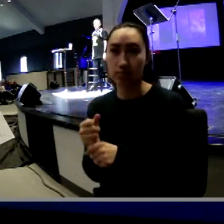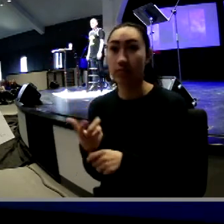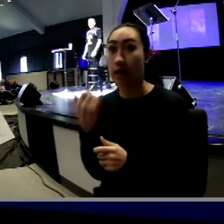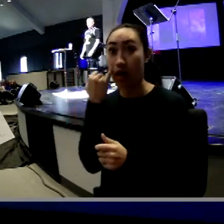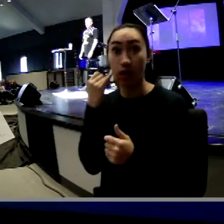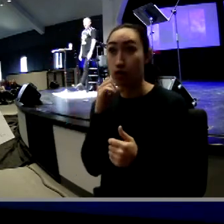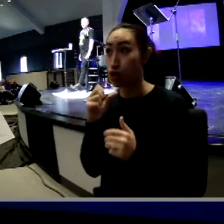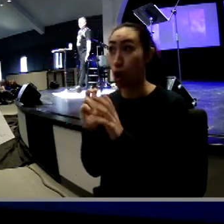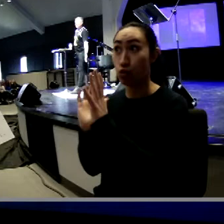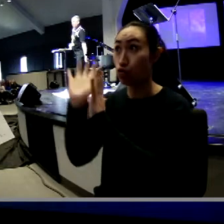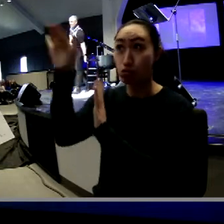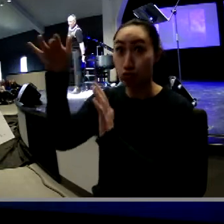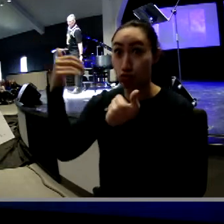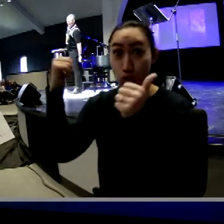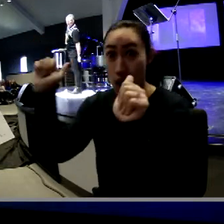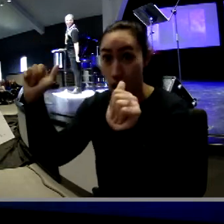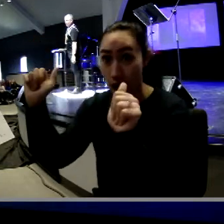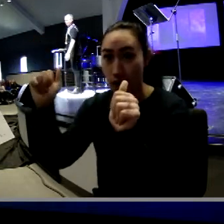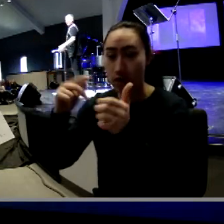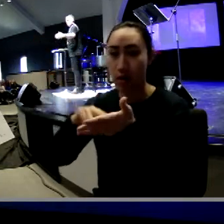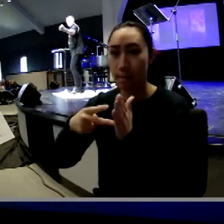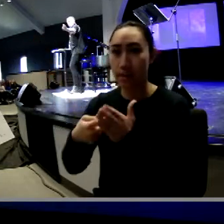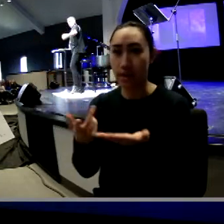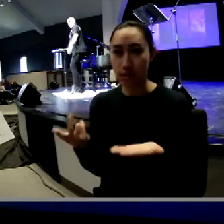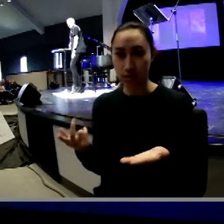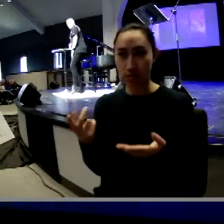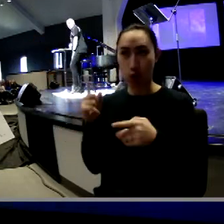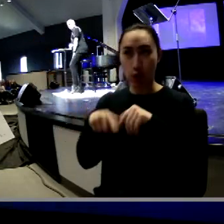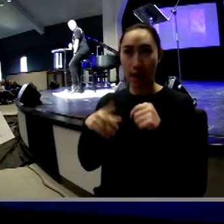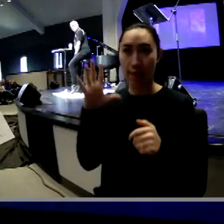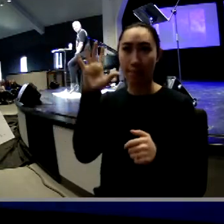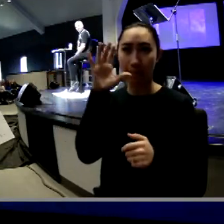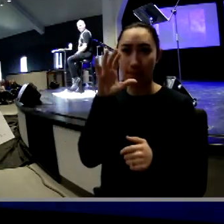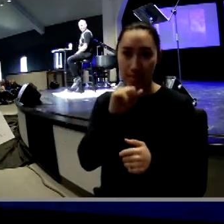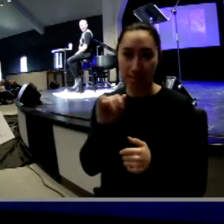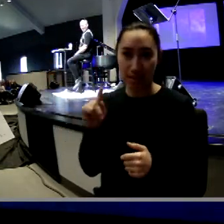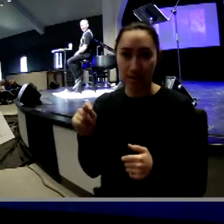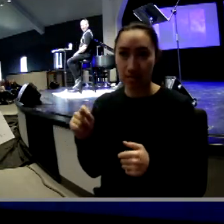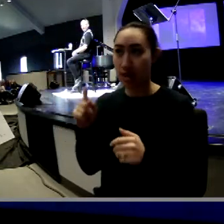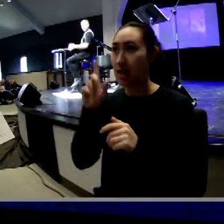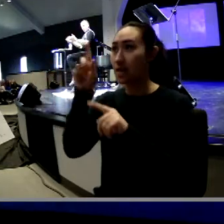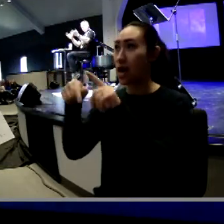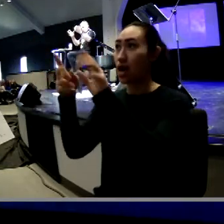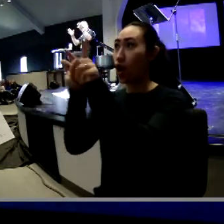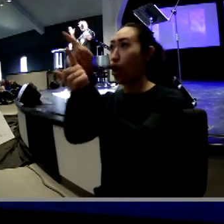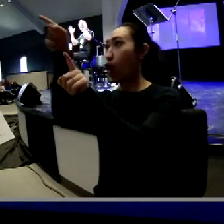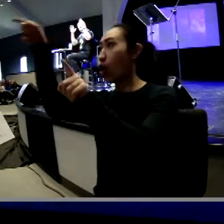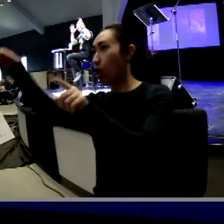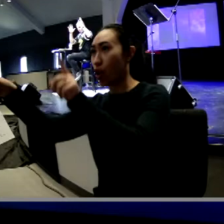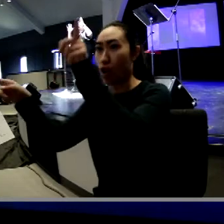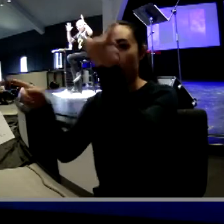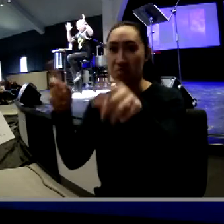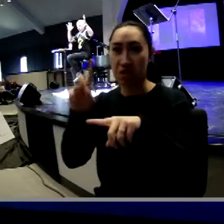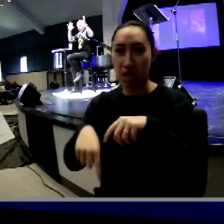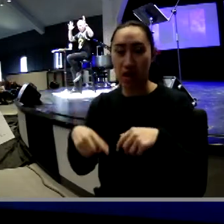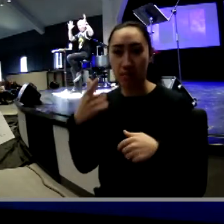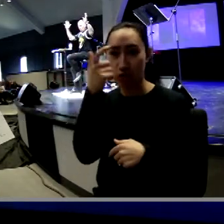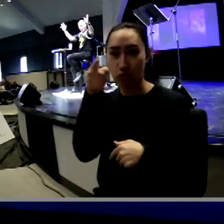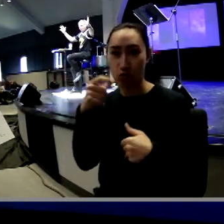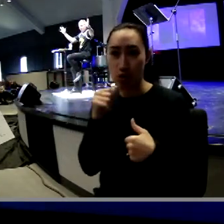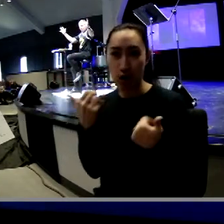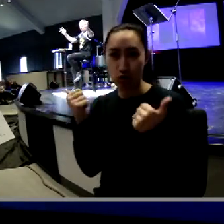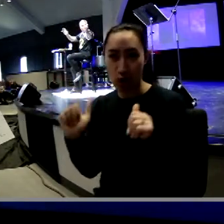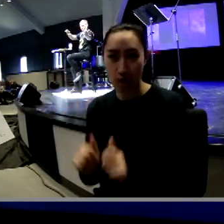Some of you are Democrats, you know, and you think this certain way. And in political, you know,